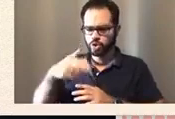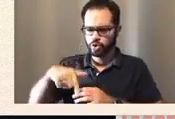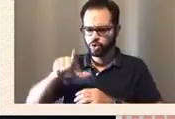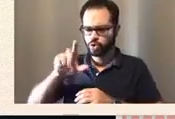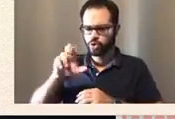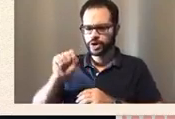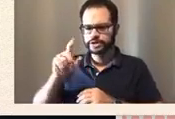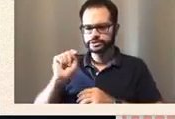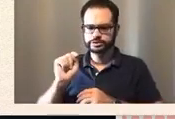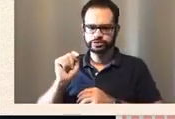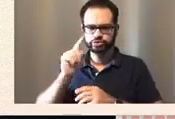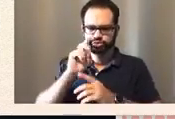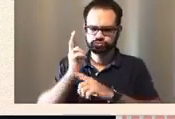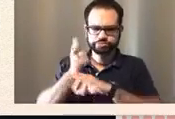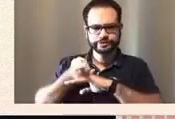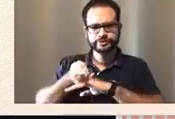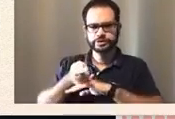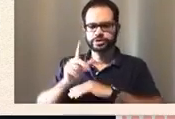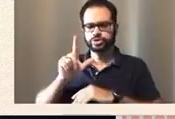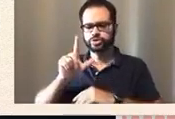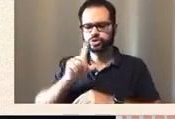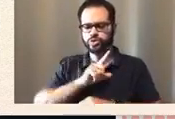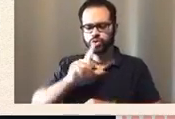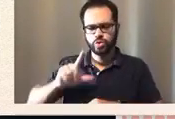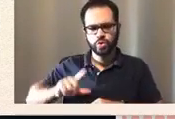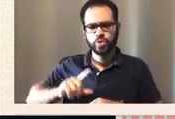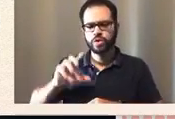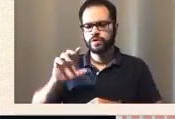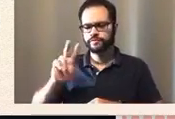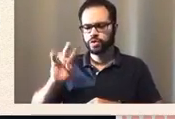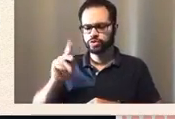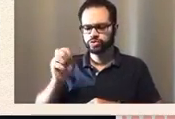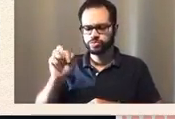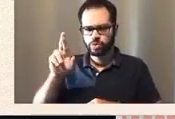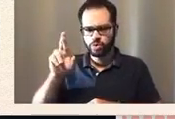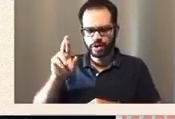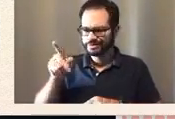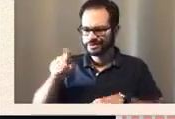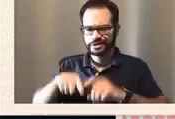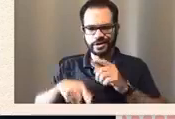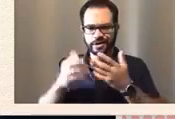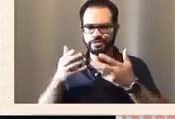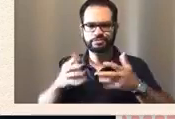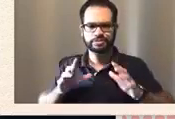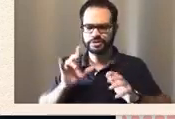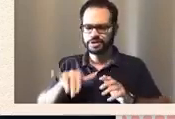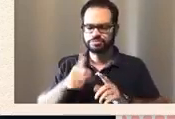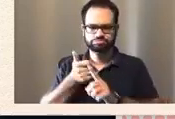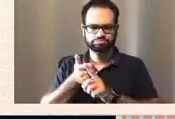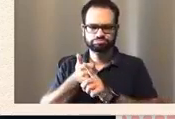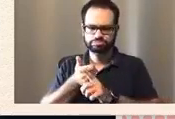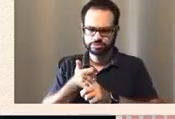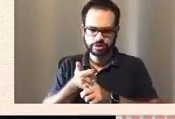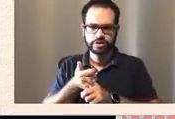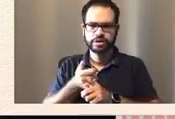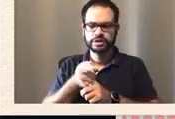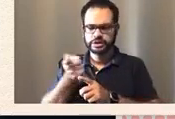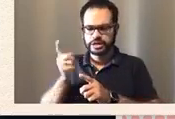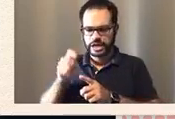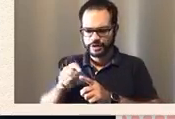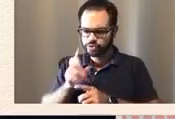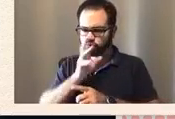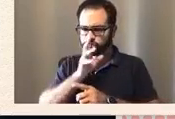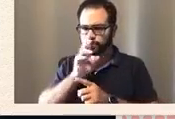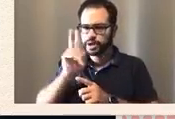that he can't complete that quest by himself. He not only has to speak up for himself as a